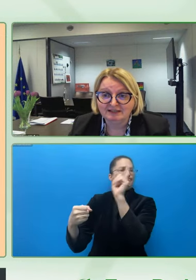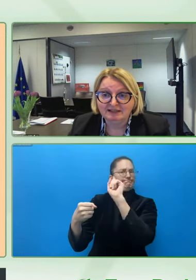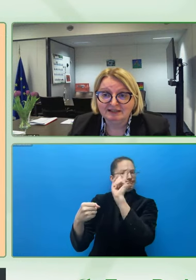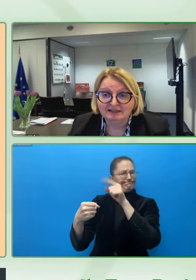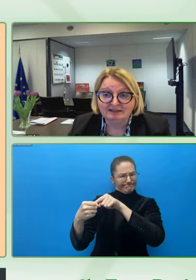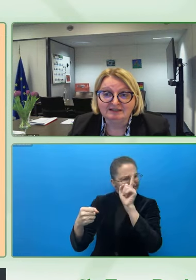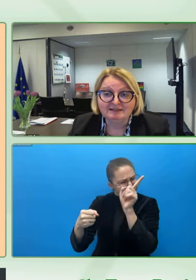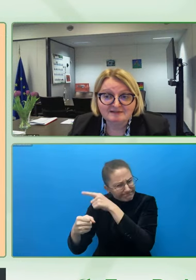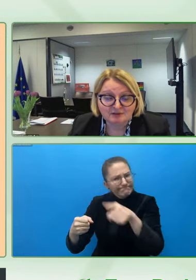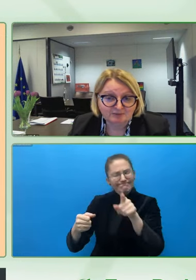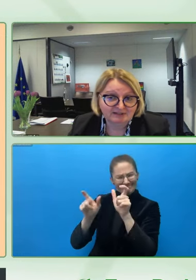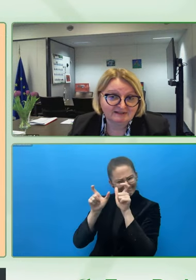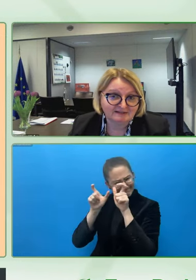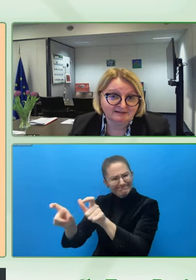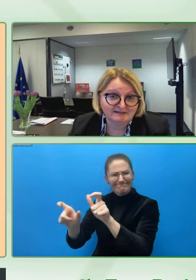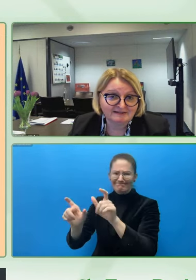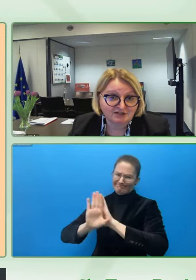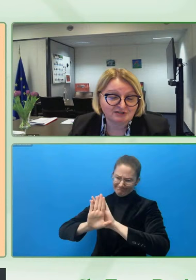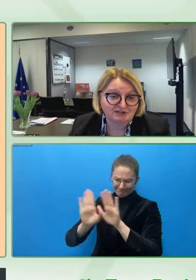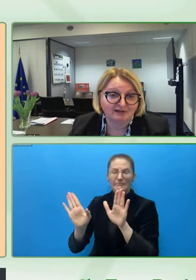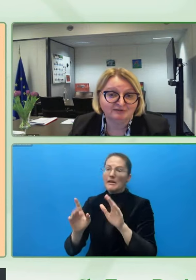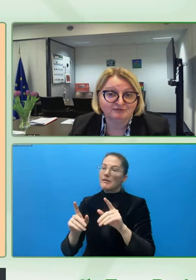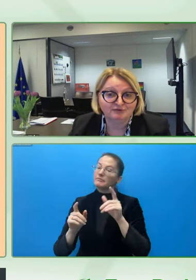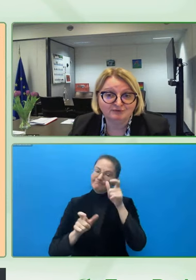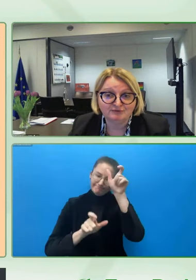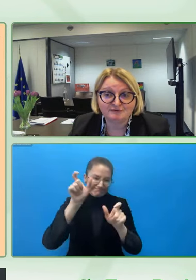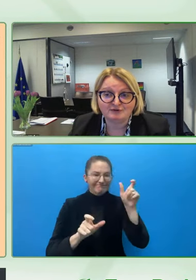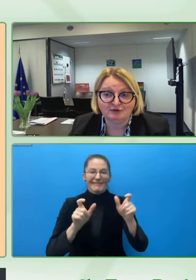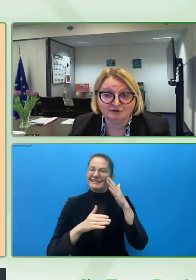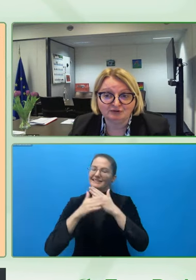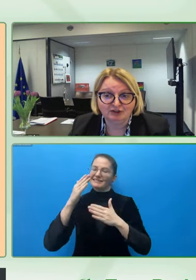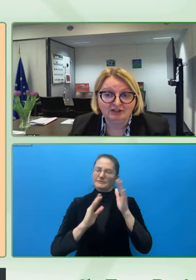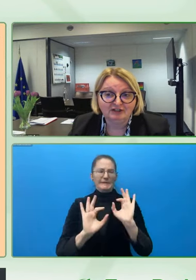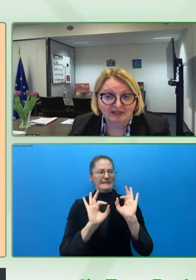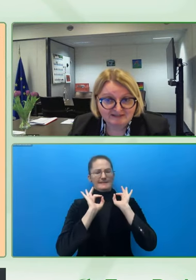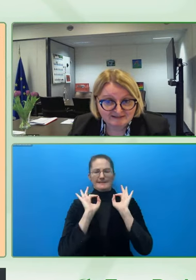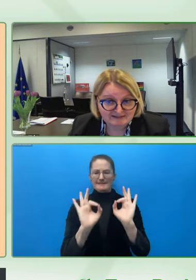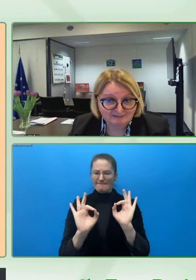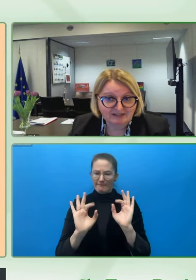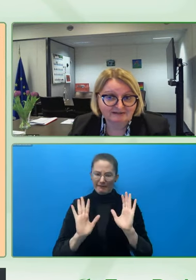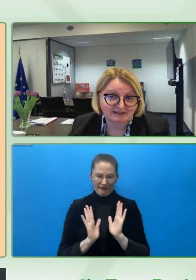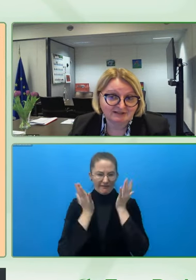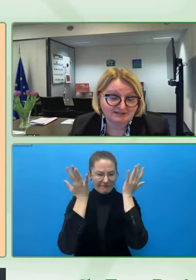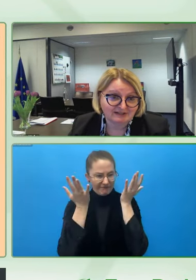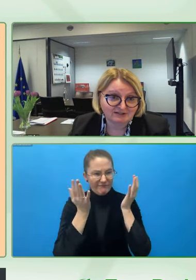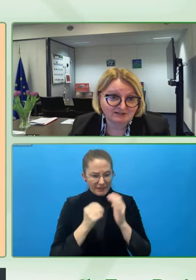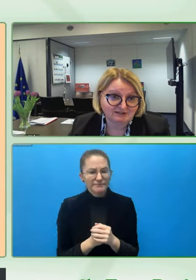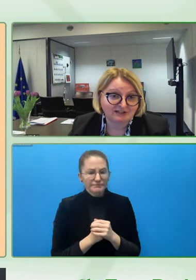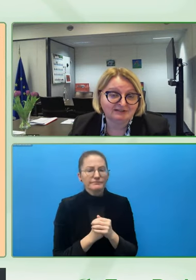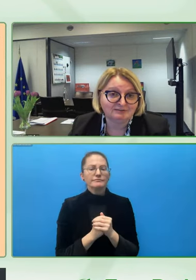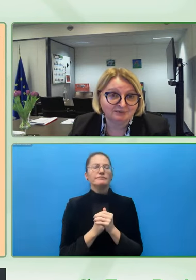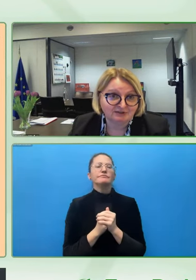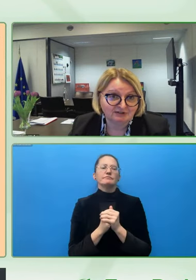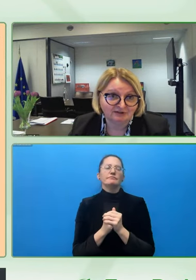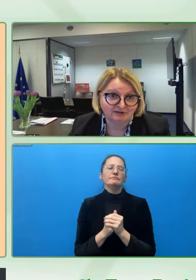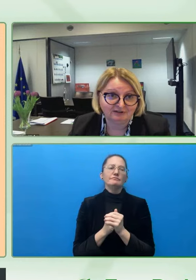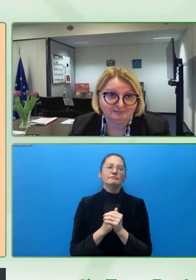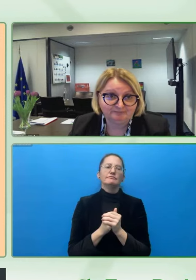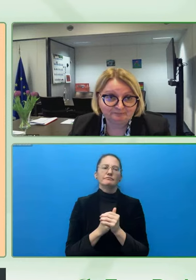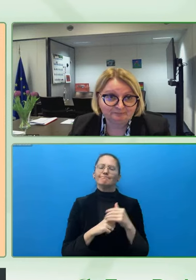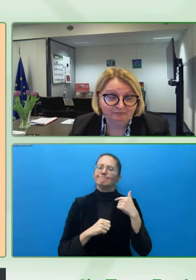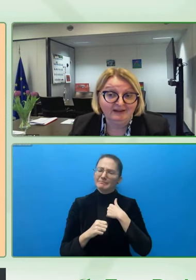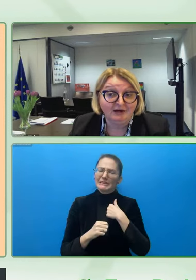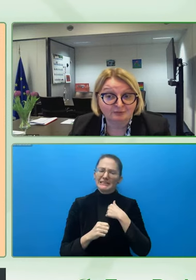say. In this opening session, I will focus on accessibility legislation, and in